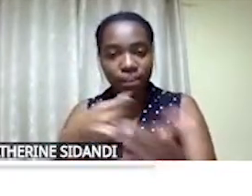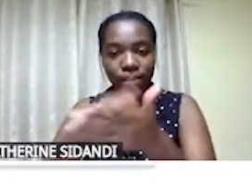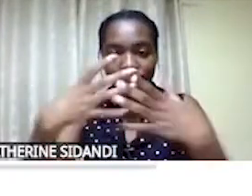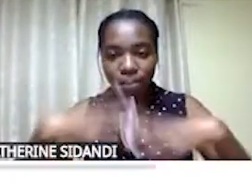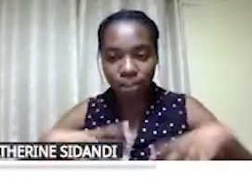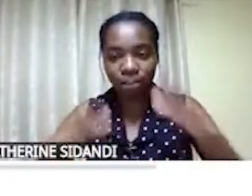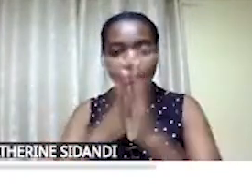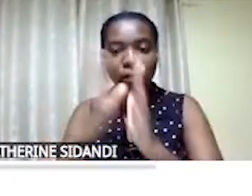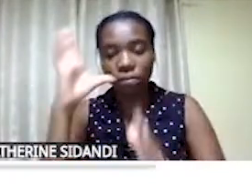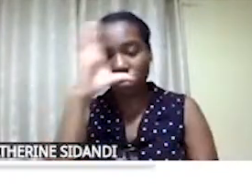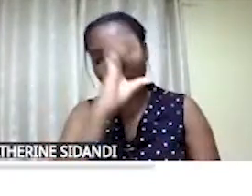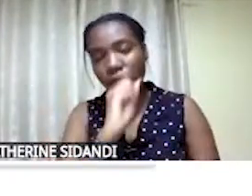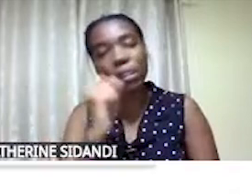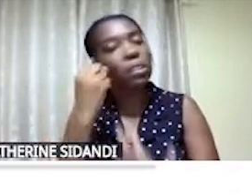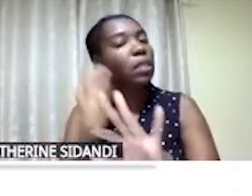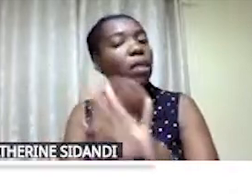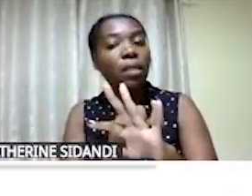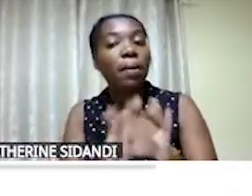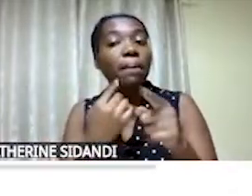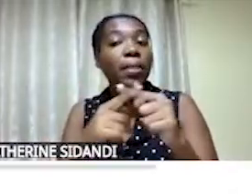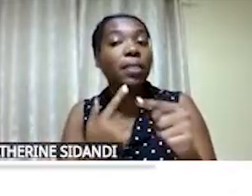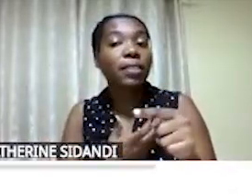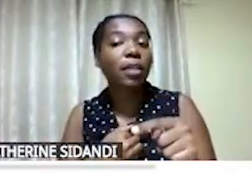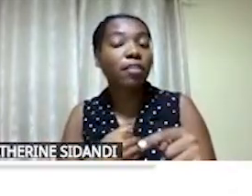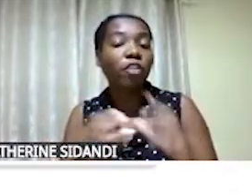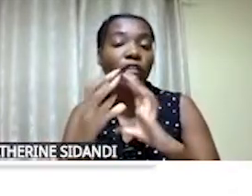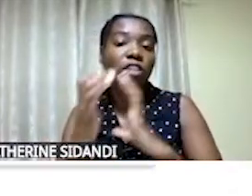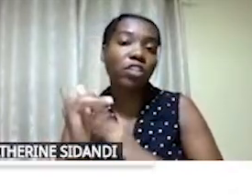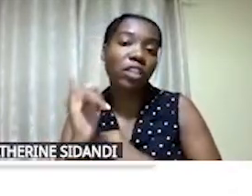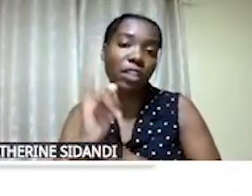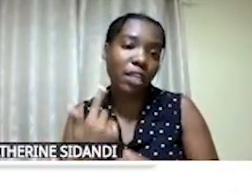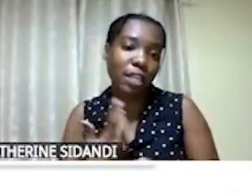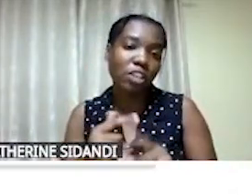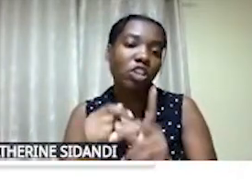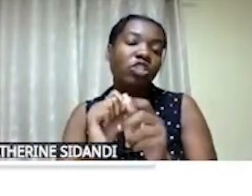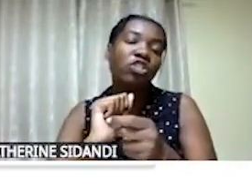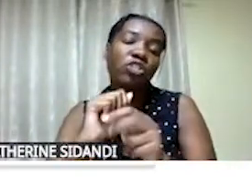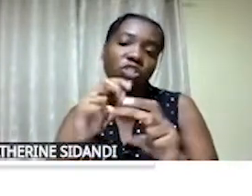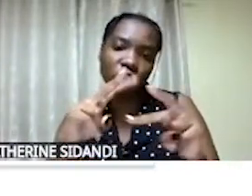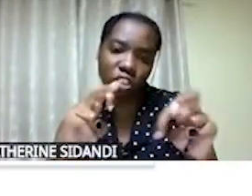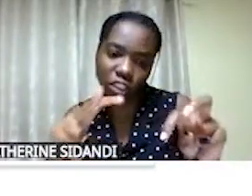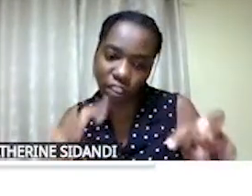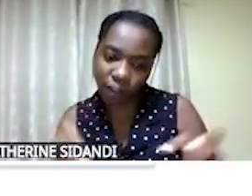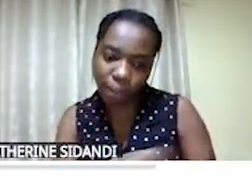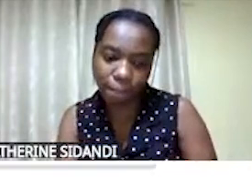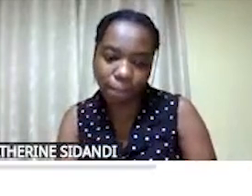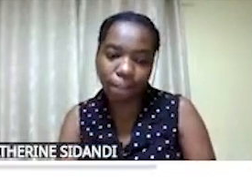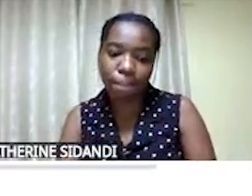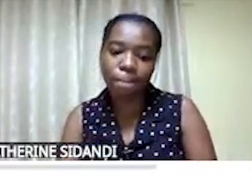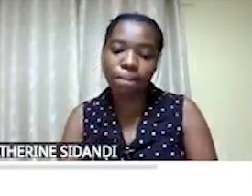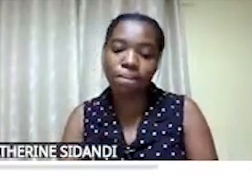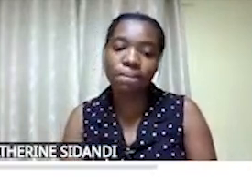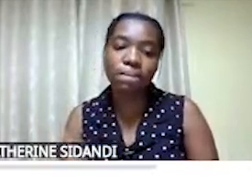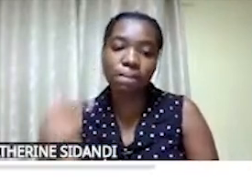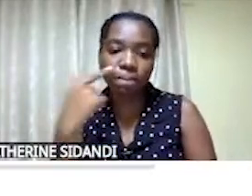want to have this conversation even with someone else to just check that you know you're not in what